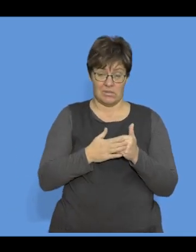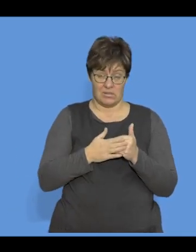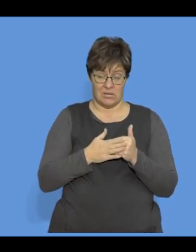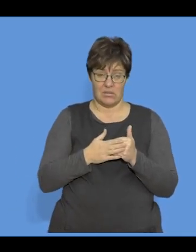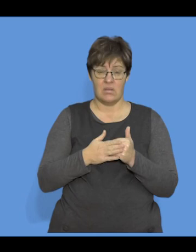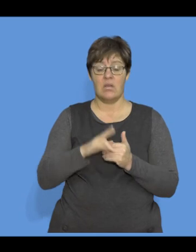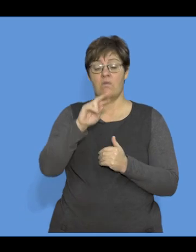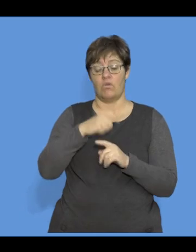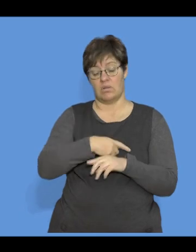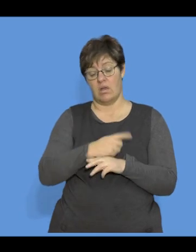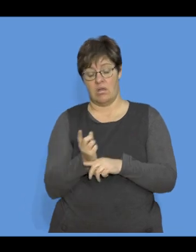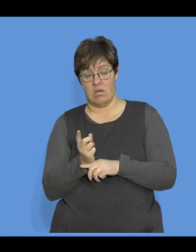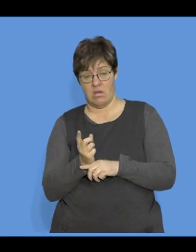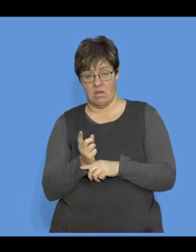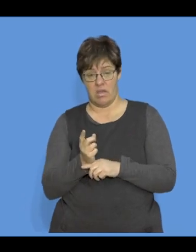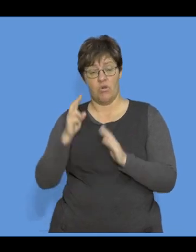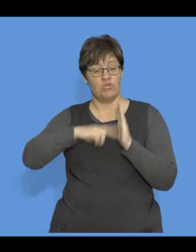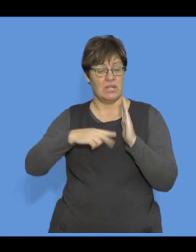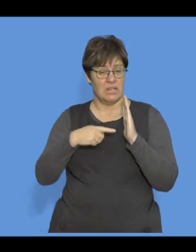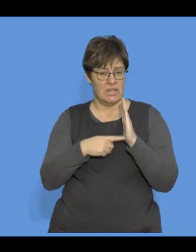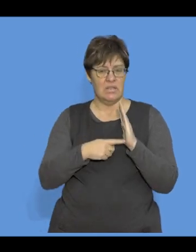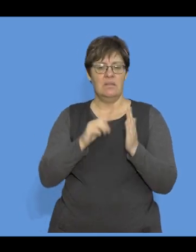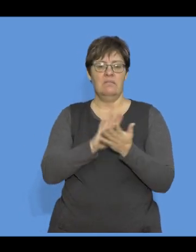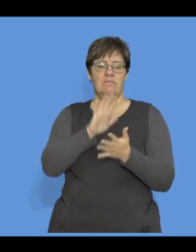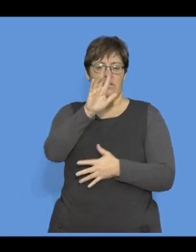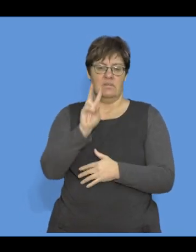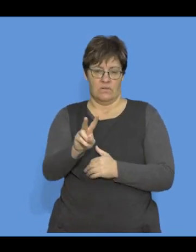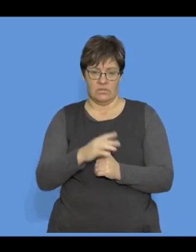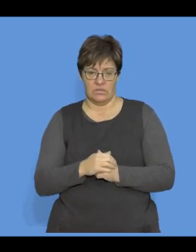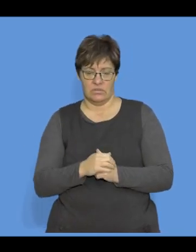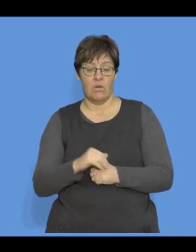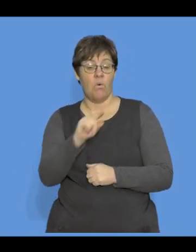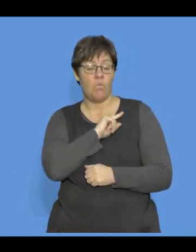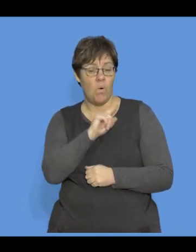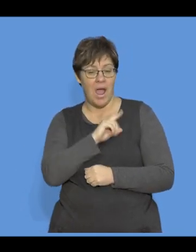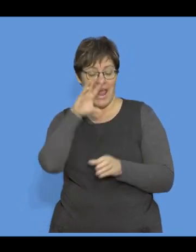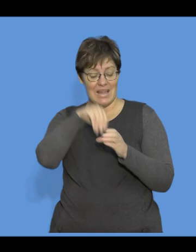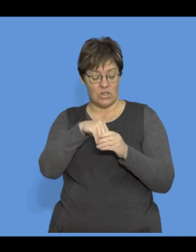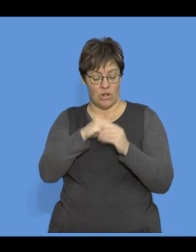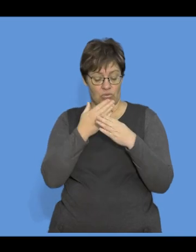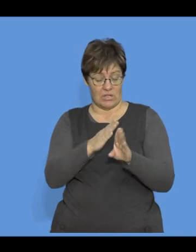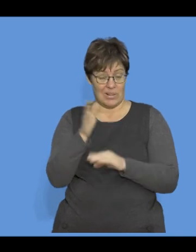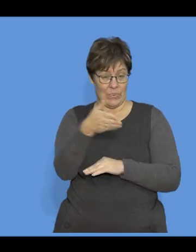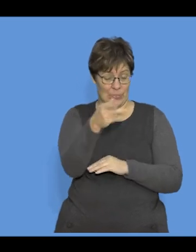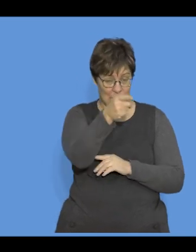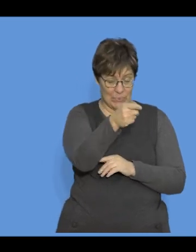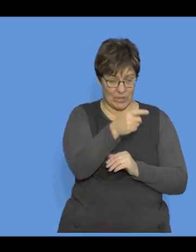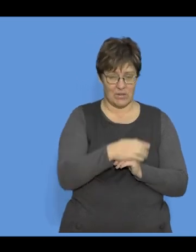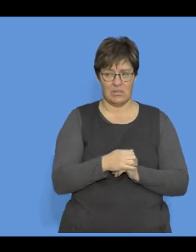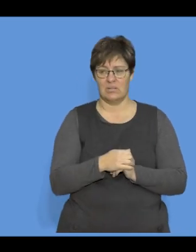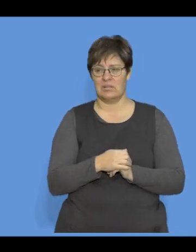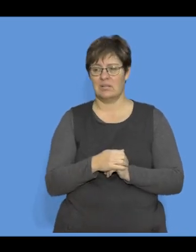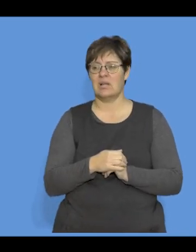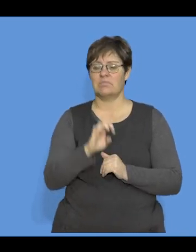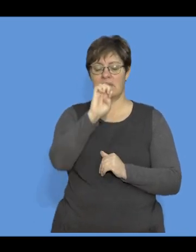voltmeter reads 15 volts. So because there's no internal resistance, we recognize this is the